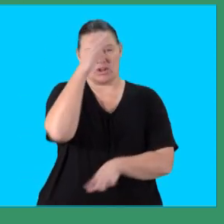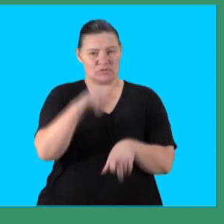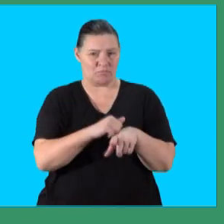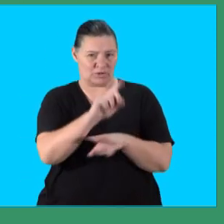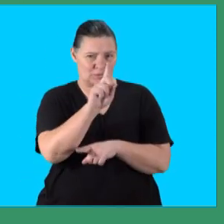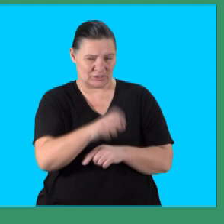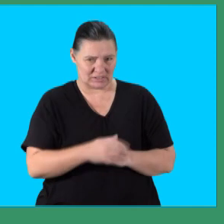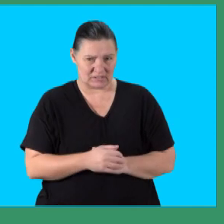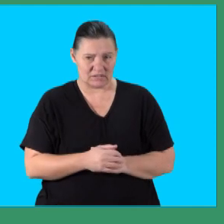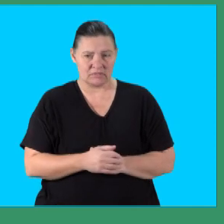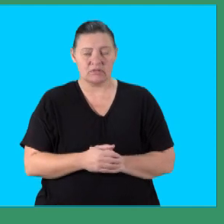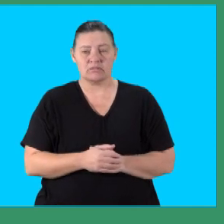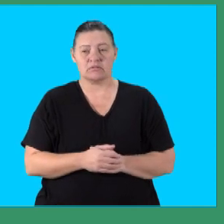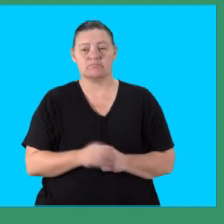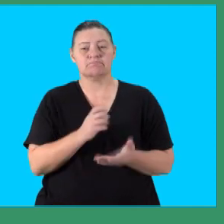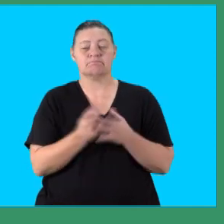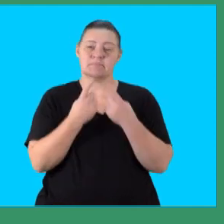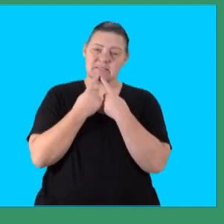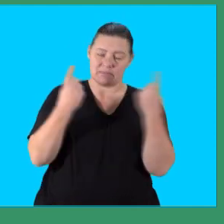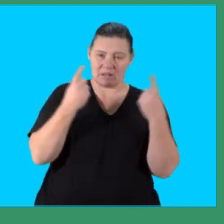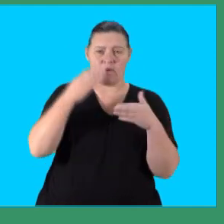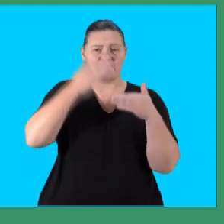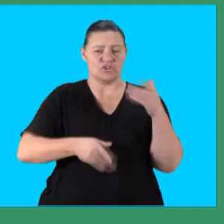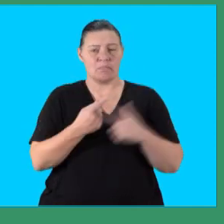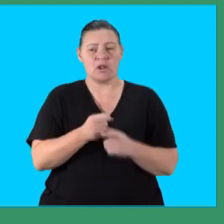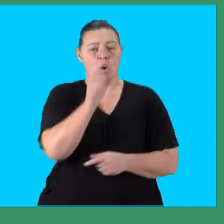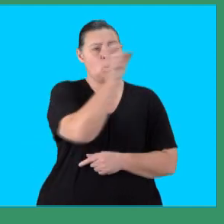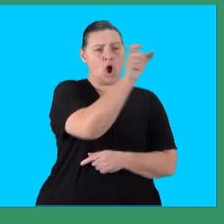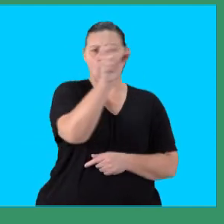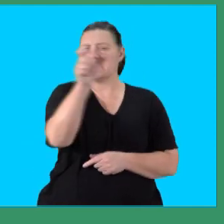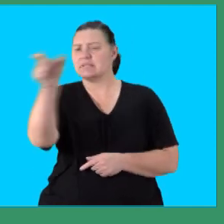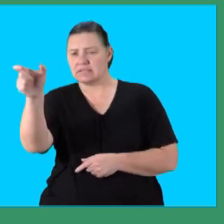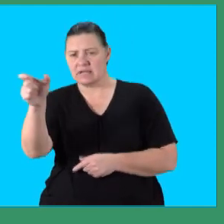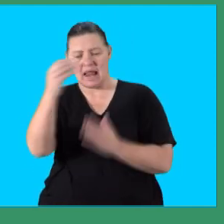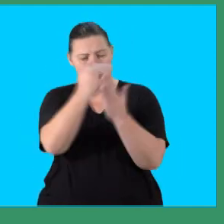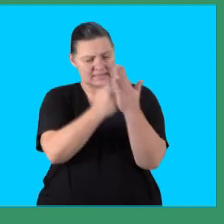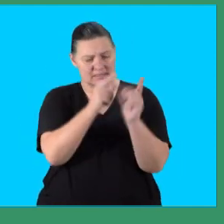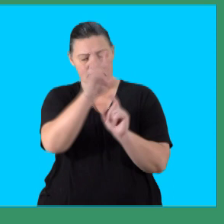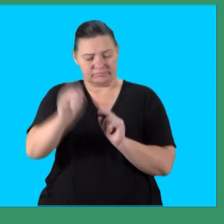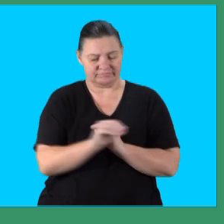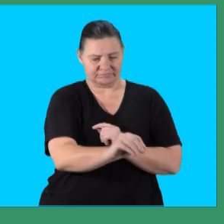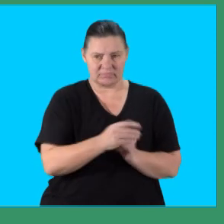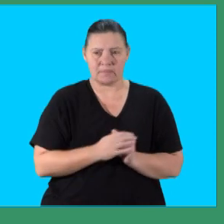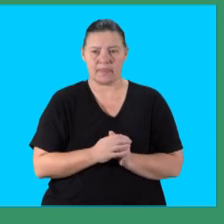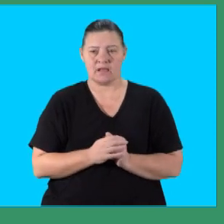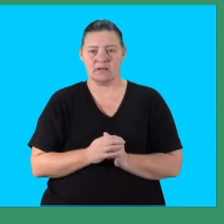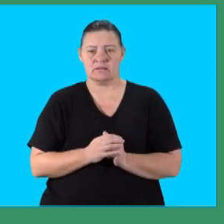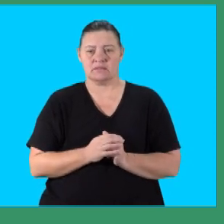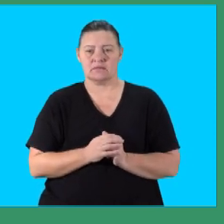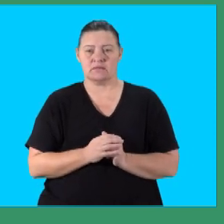practice. Complete the following statements by using the word or words in the list below. We have